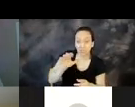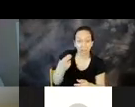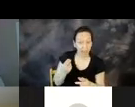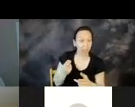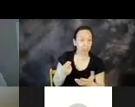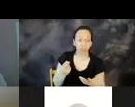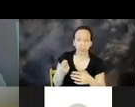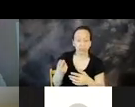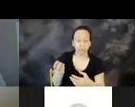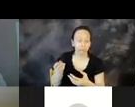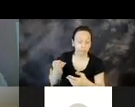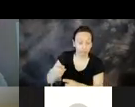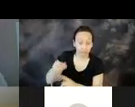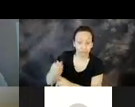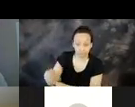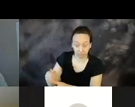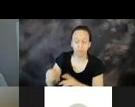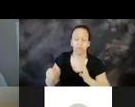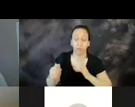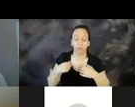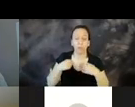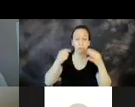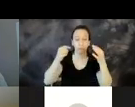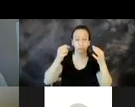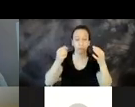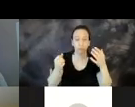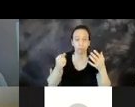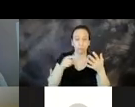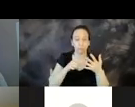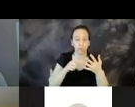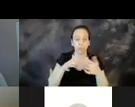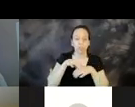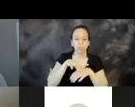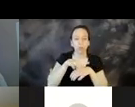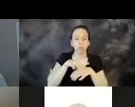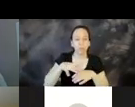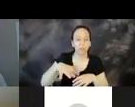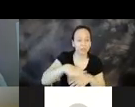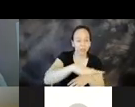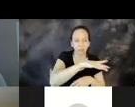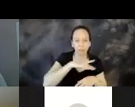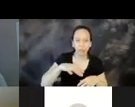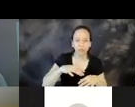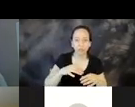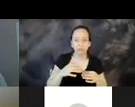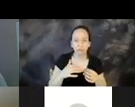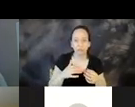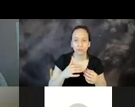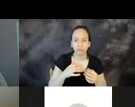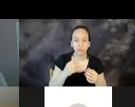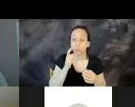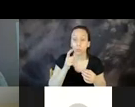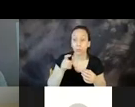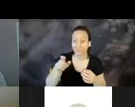our service area. So we've also proposed prioritized geographic coverage in our proposal, aiming to cover as many cash users